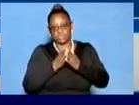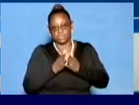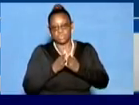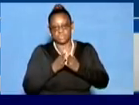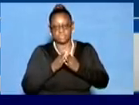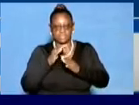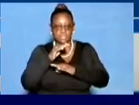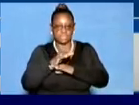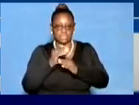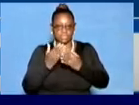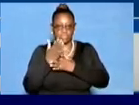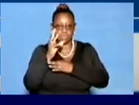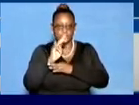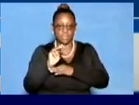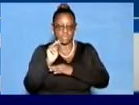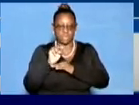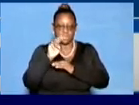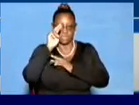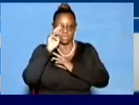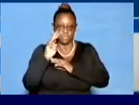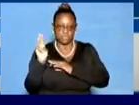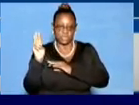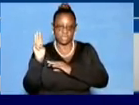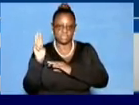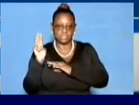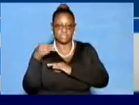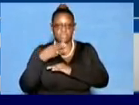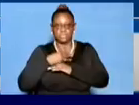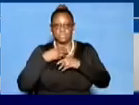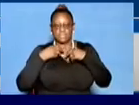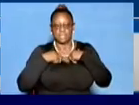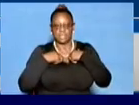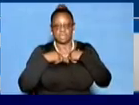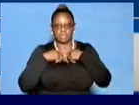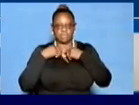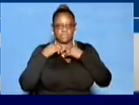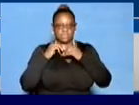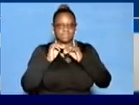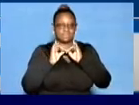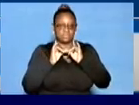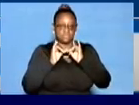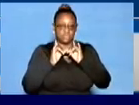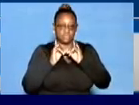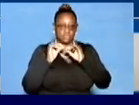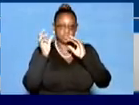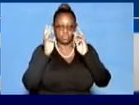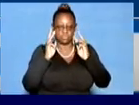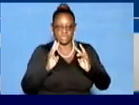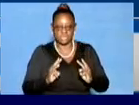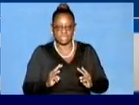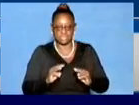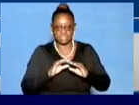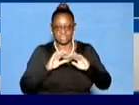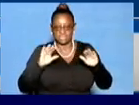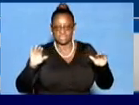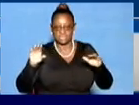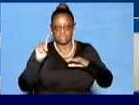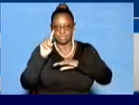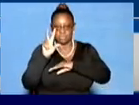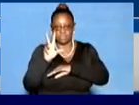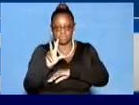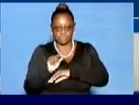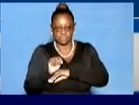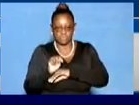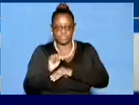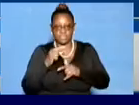forecast tonight through Monday in the northwestern parts of our country will continue to experience light and variable winds with flat seas. Low tide takes place